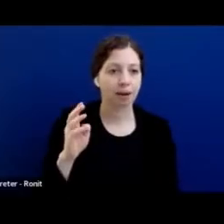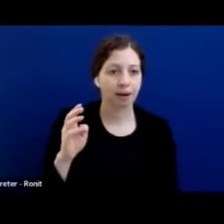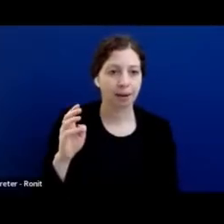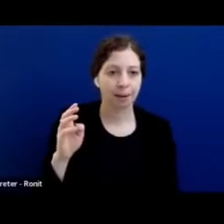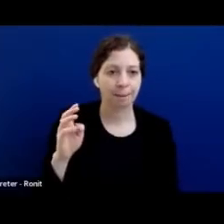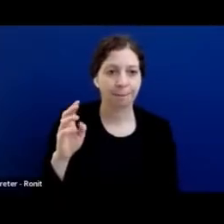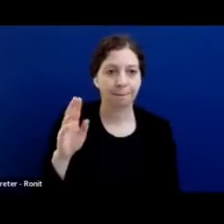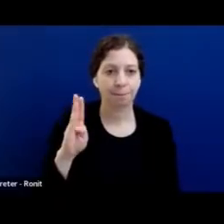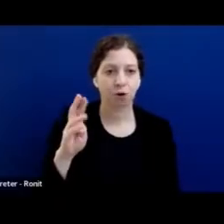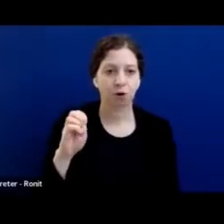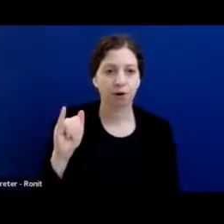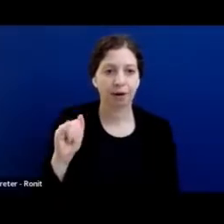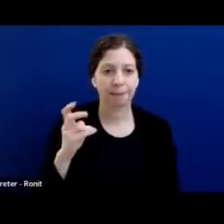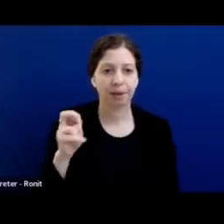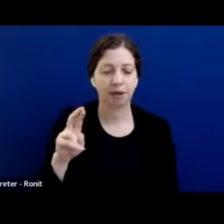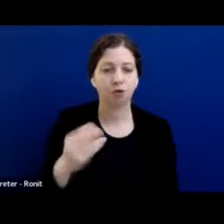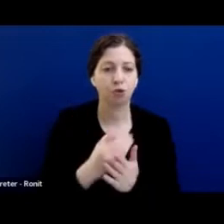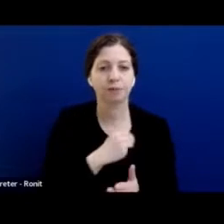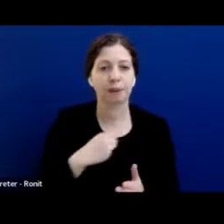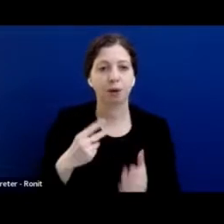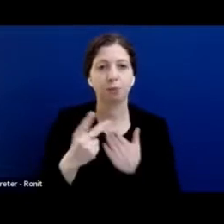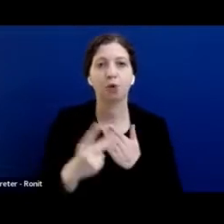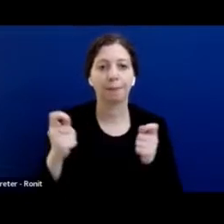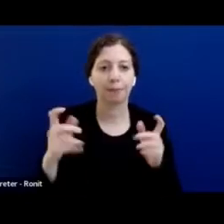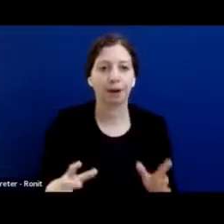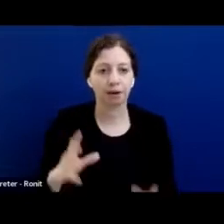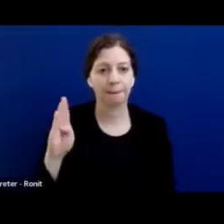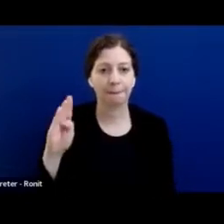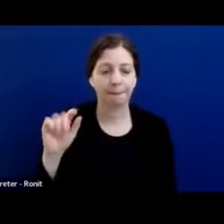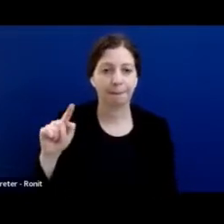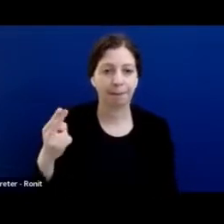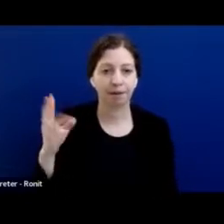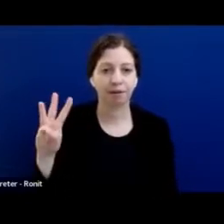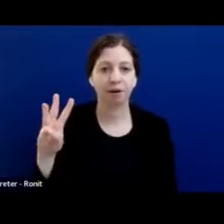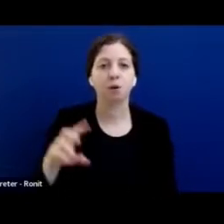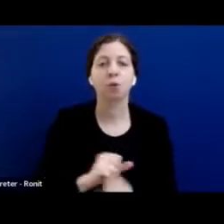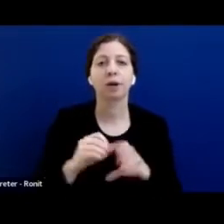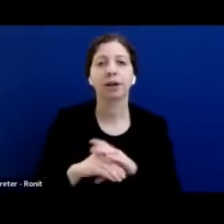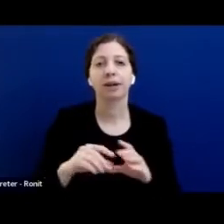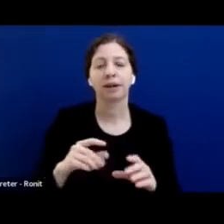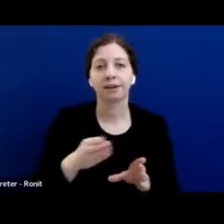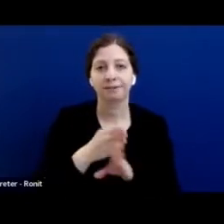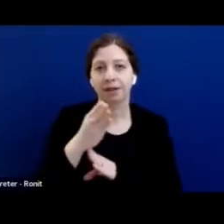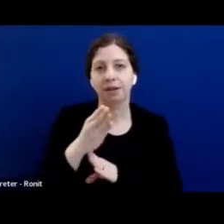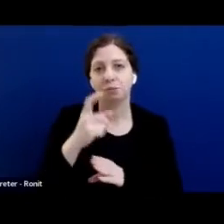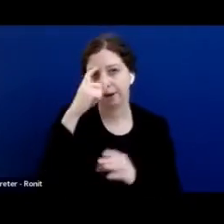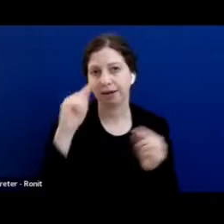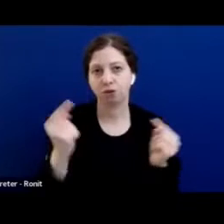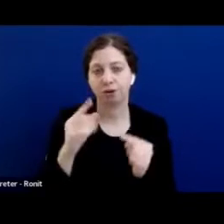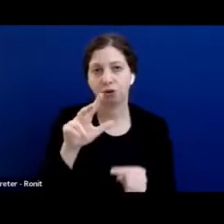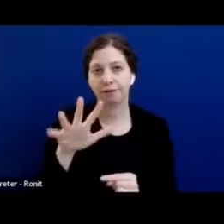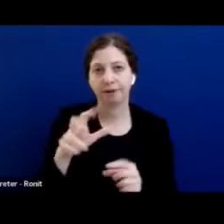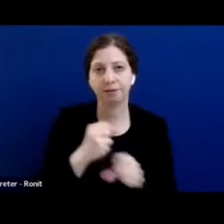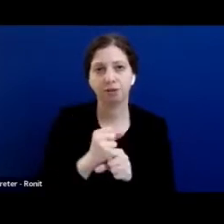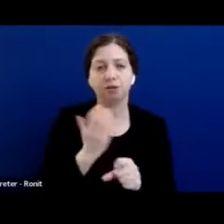our program manager, Beth Windish, who has been working in the field of brain injury for 35 years now and is our lead